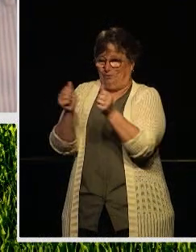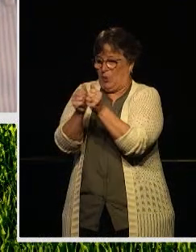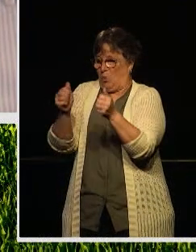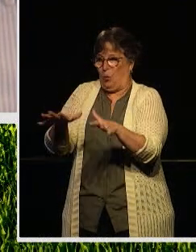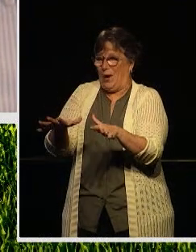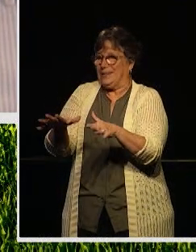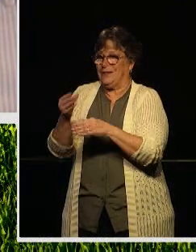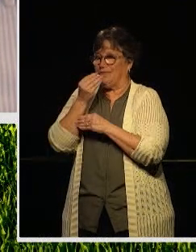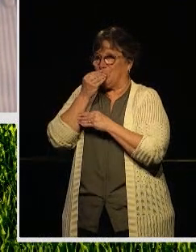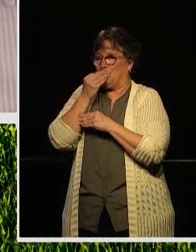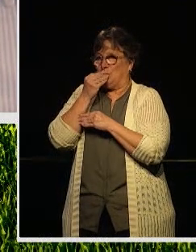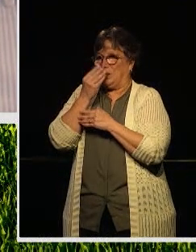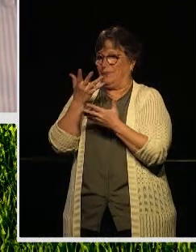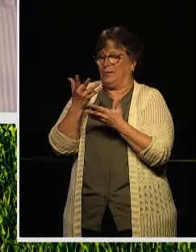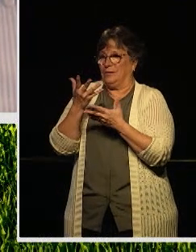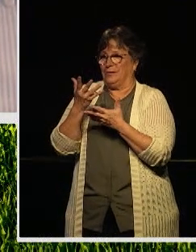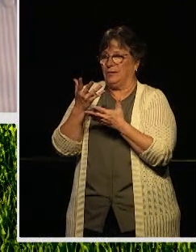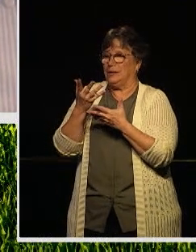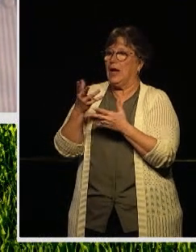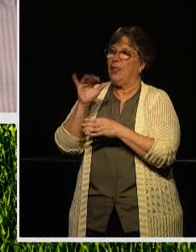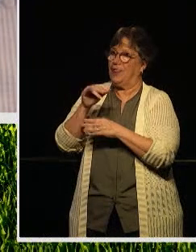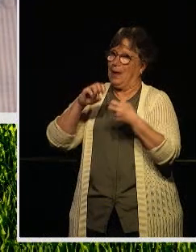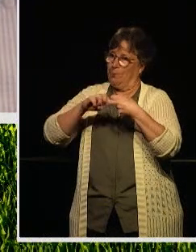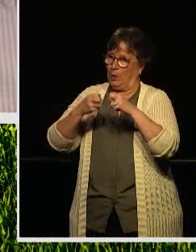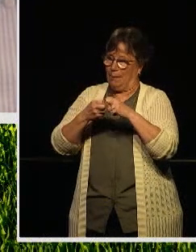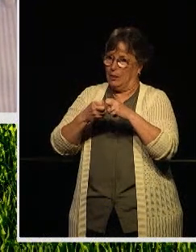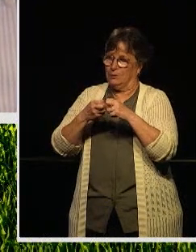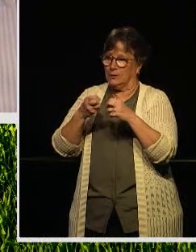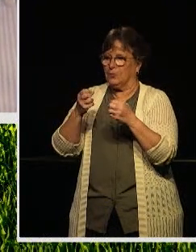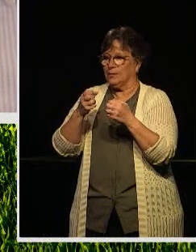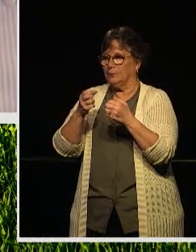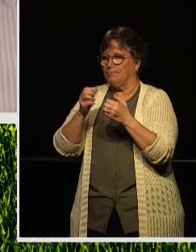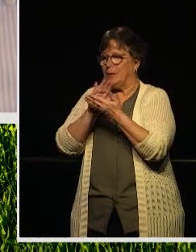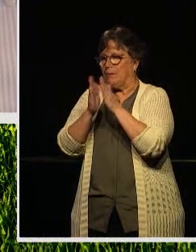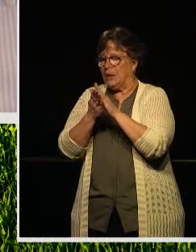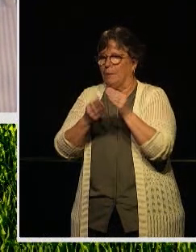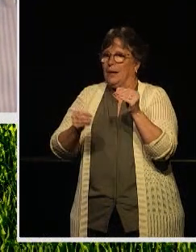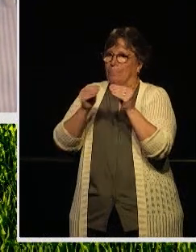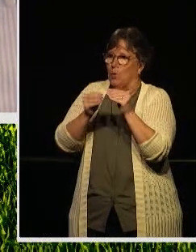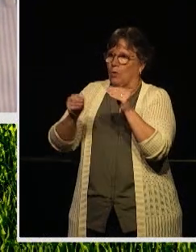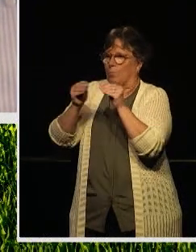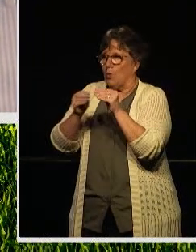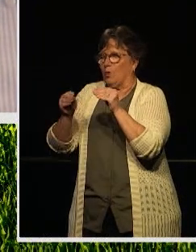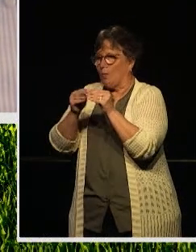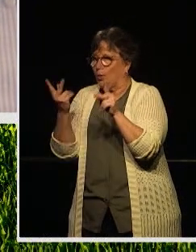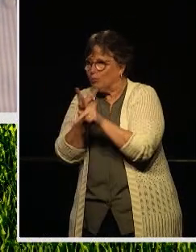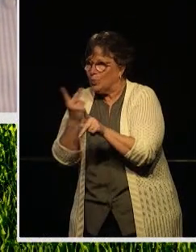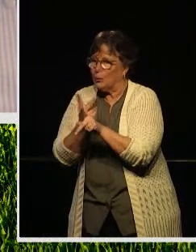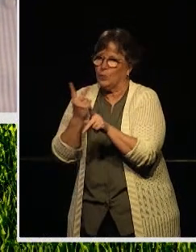problem that is getting more and more acute. Now, we've run the survey 5 years, and it seems to get more acute every year.